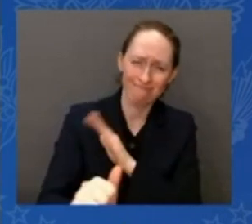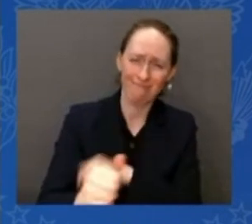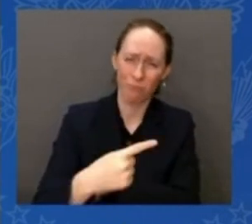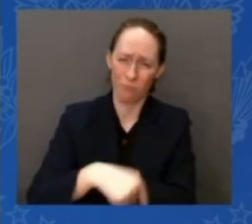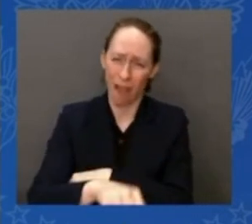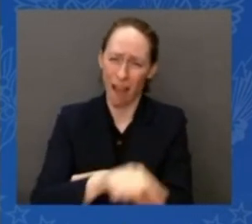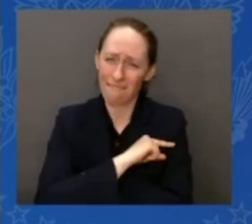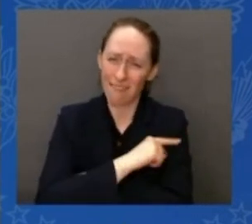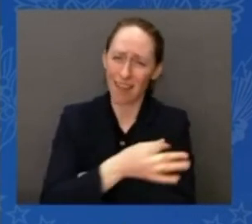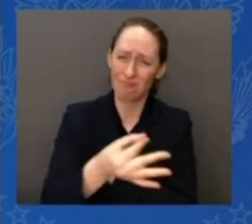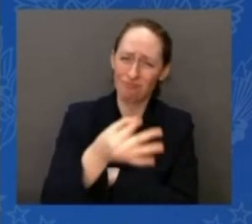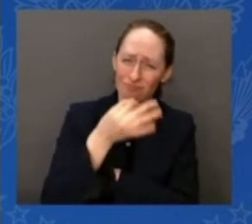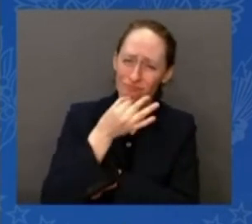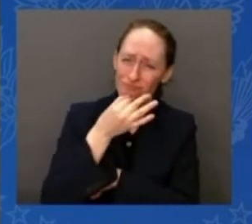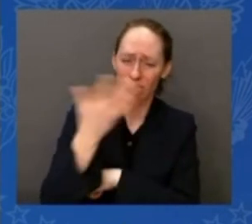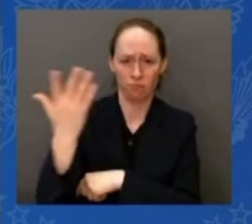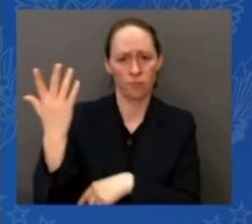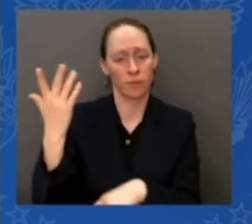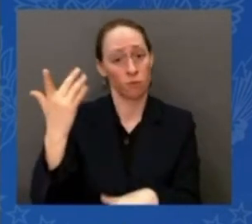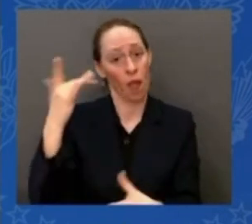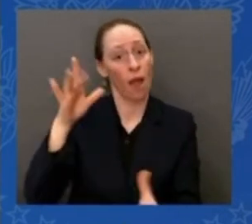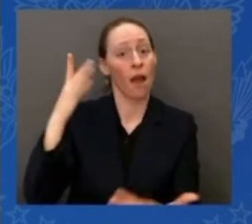blowback when I made that comment.